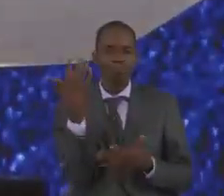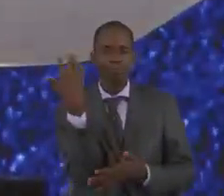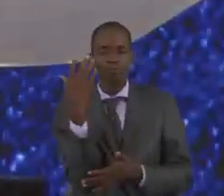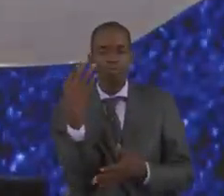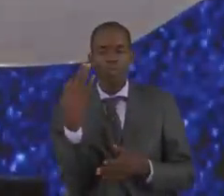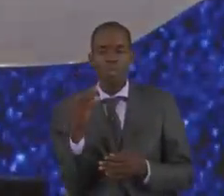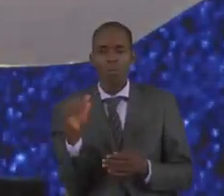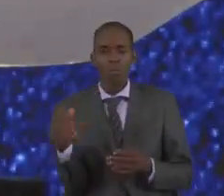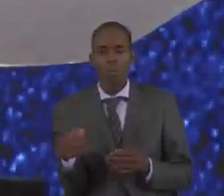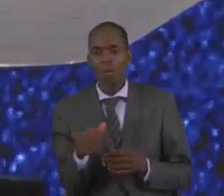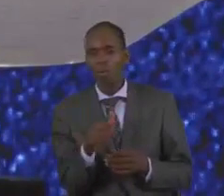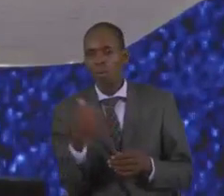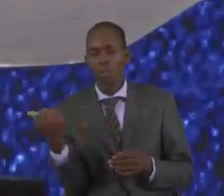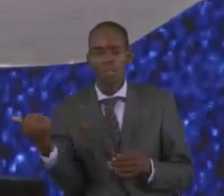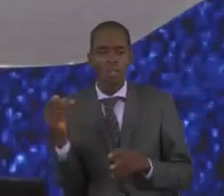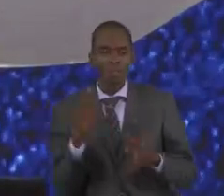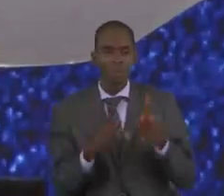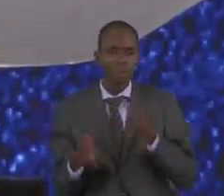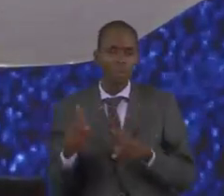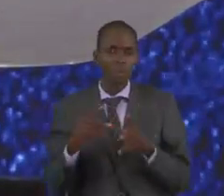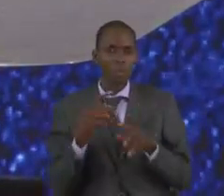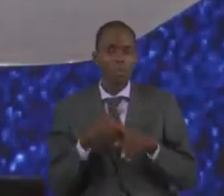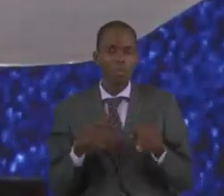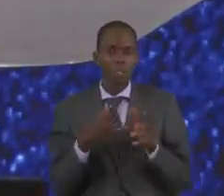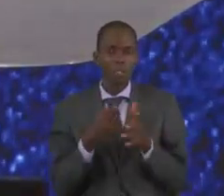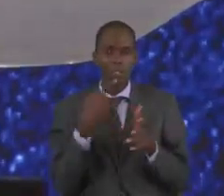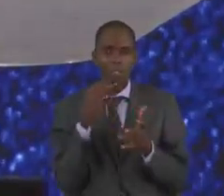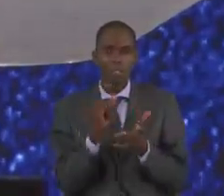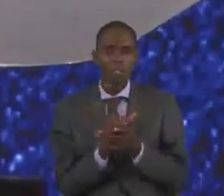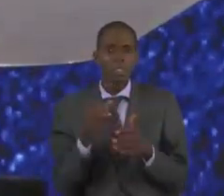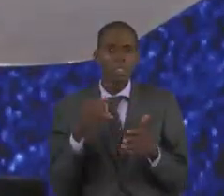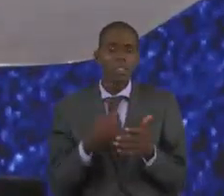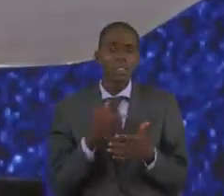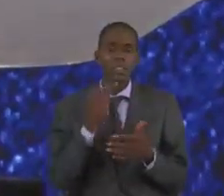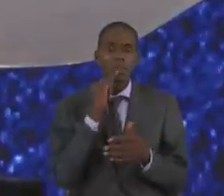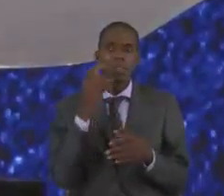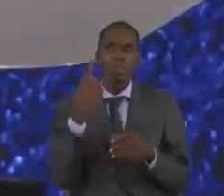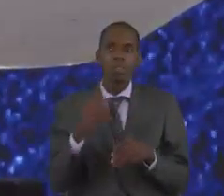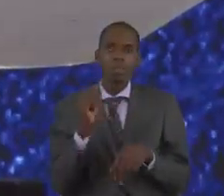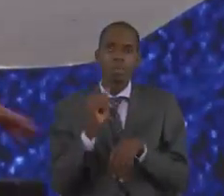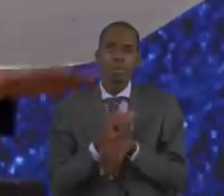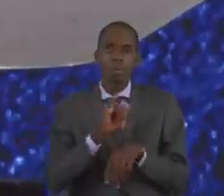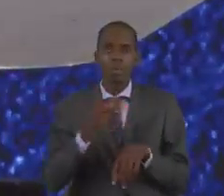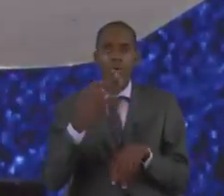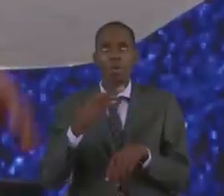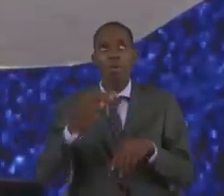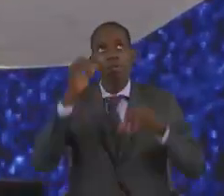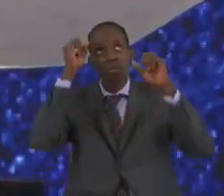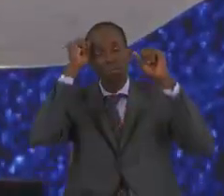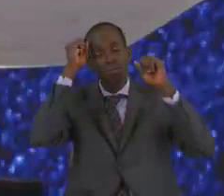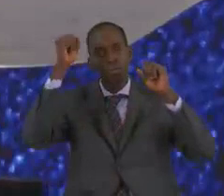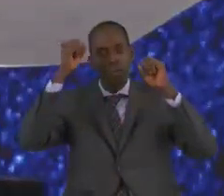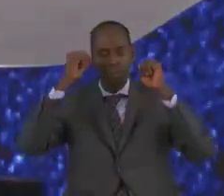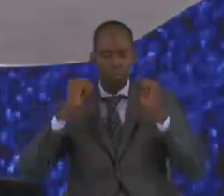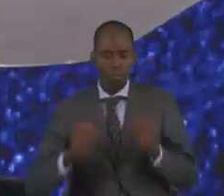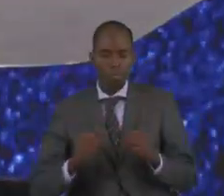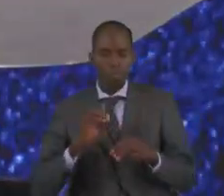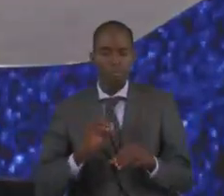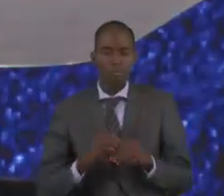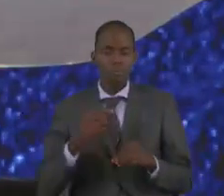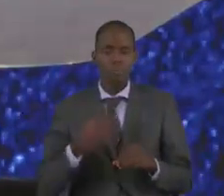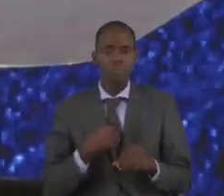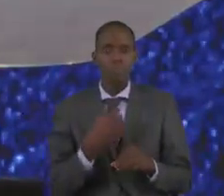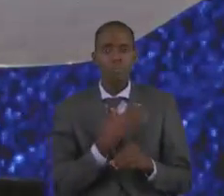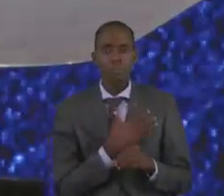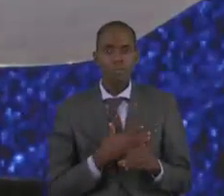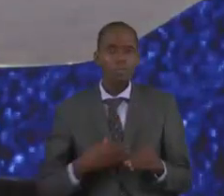other Jewish person. He said, it is the working of his power in me. And he can